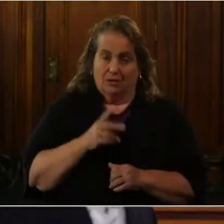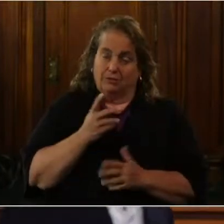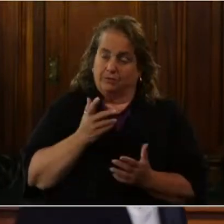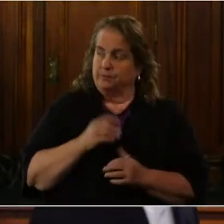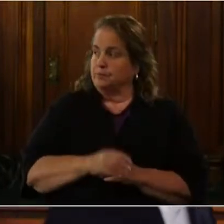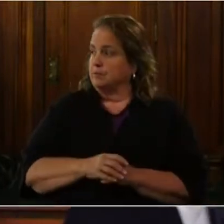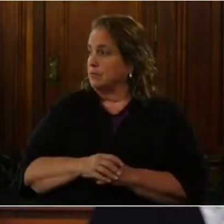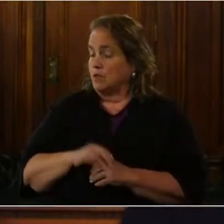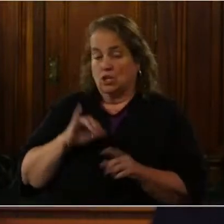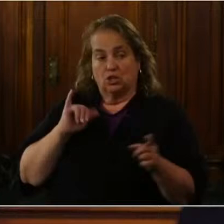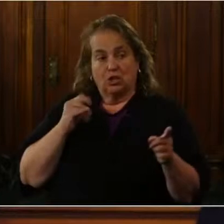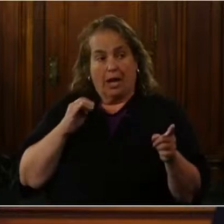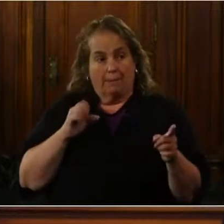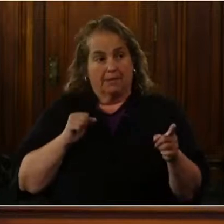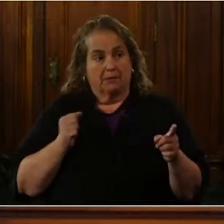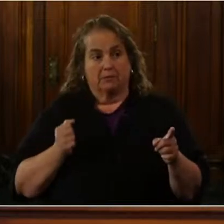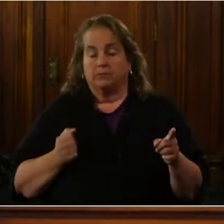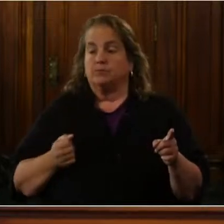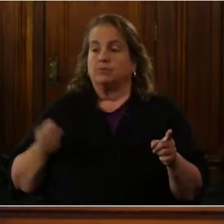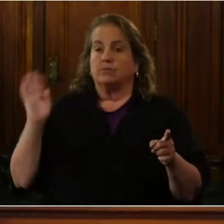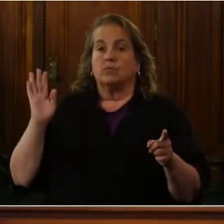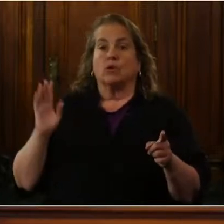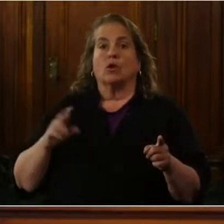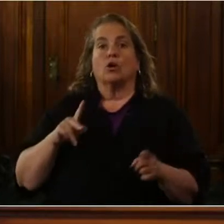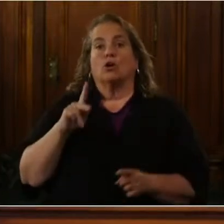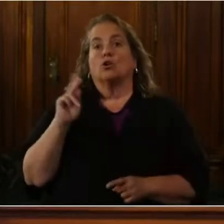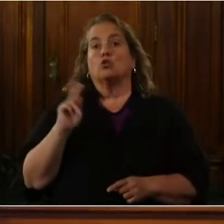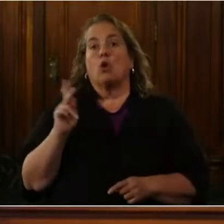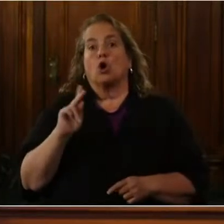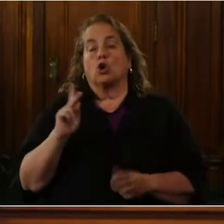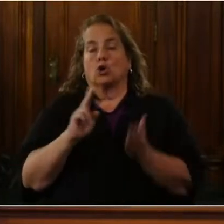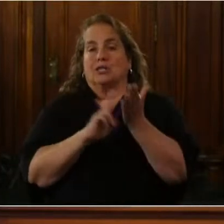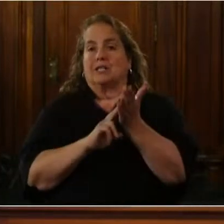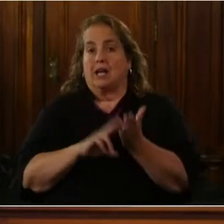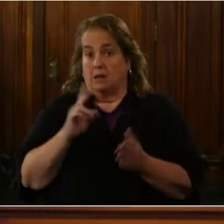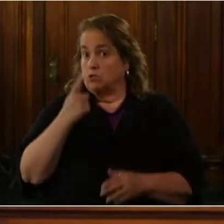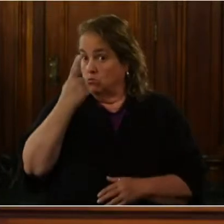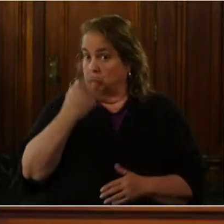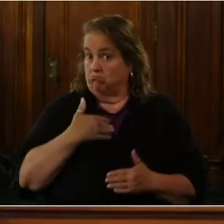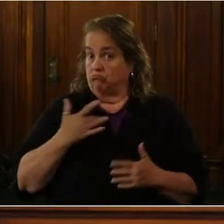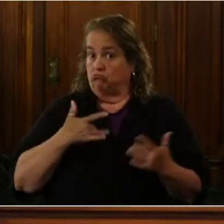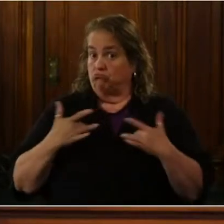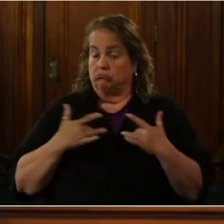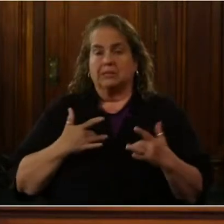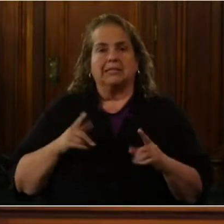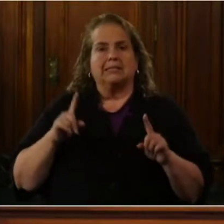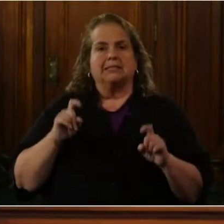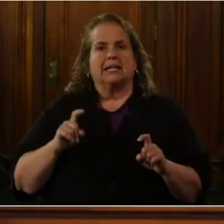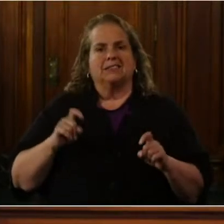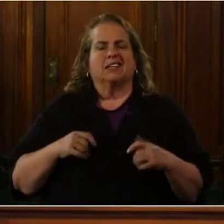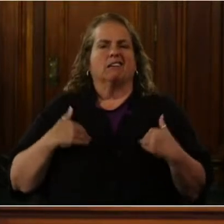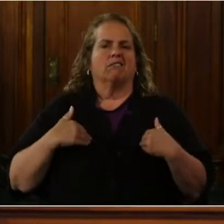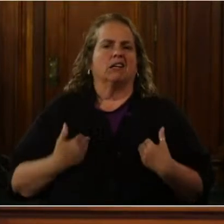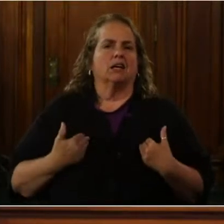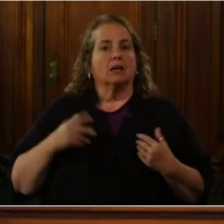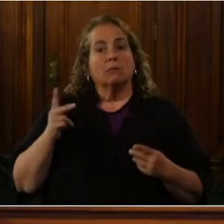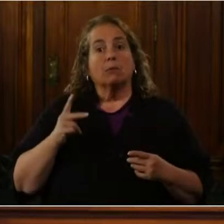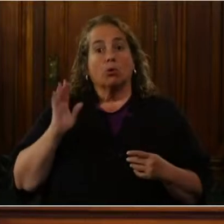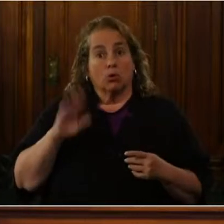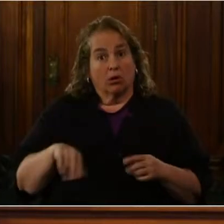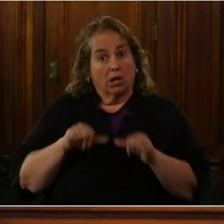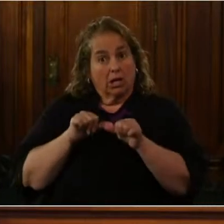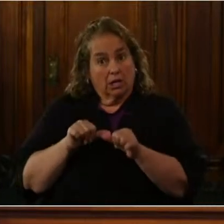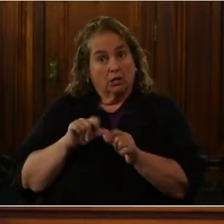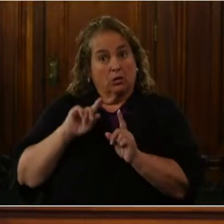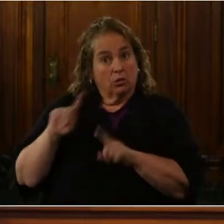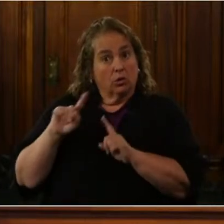James, can you put the Kroger signups up? I will tell you one thing I'm concerned about is testing fatigue, is do people continue to go